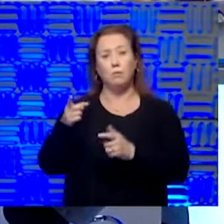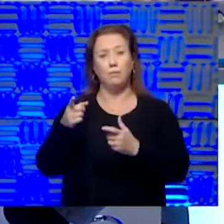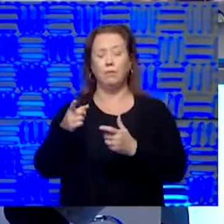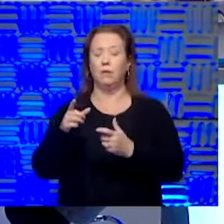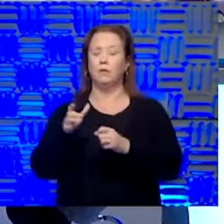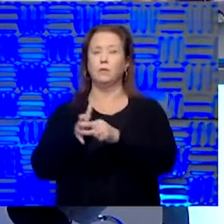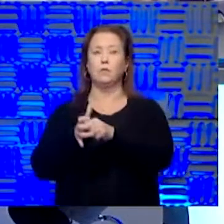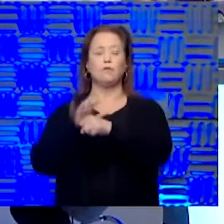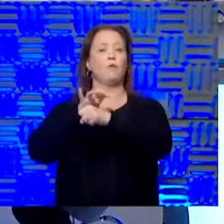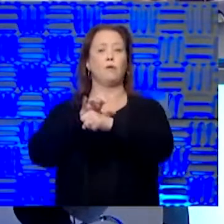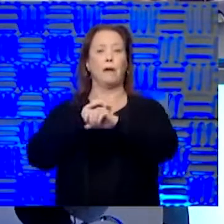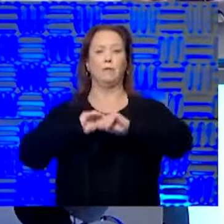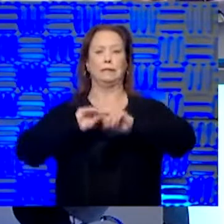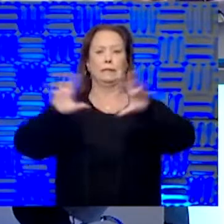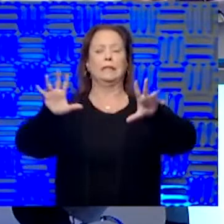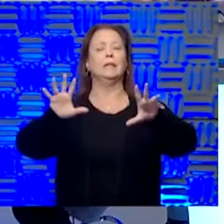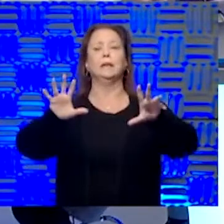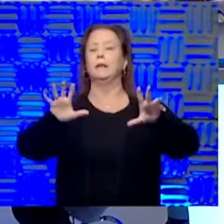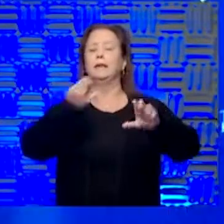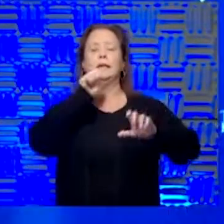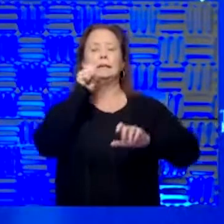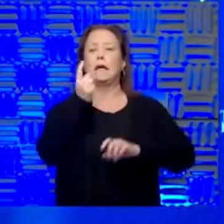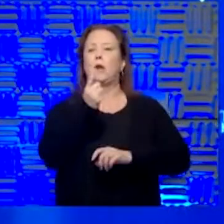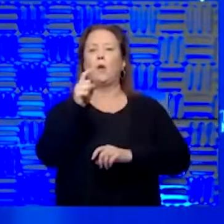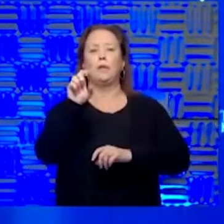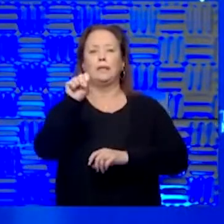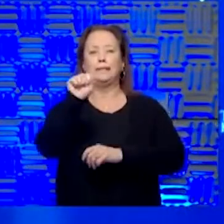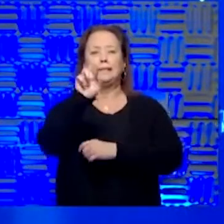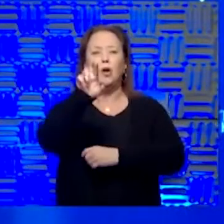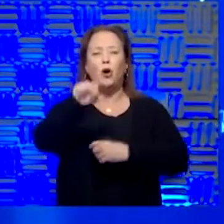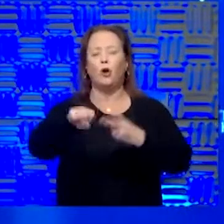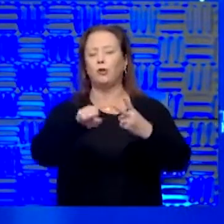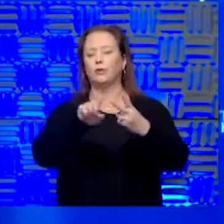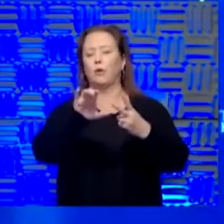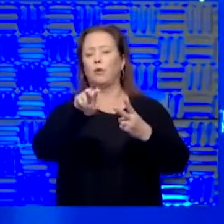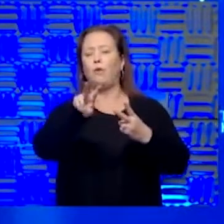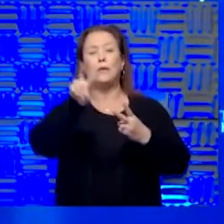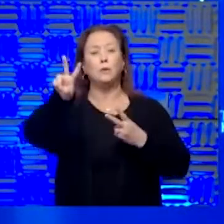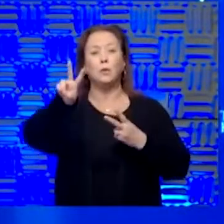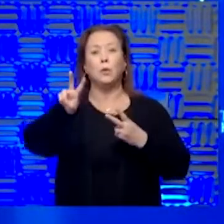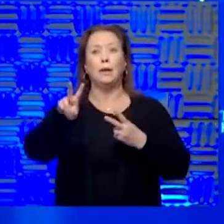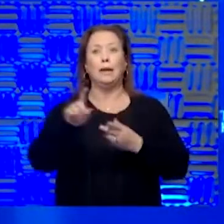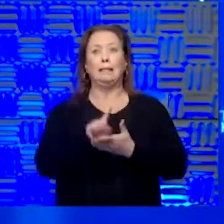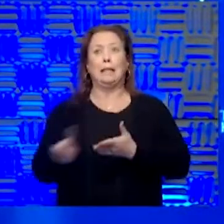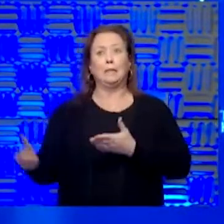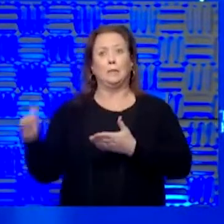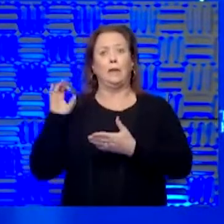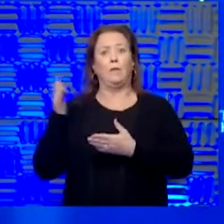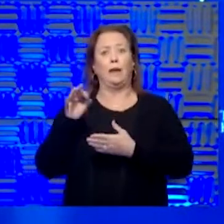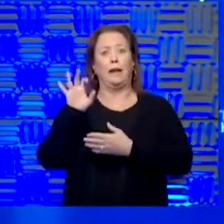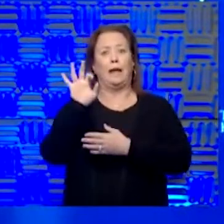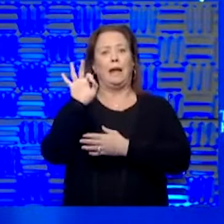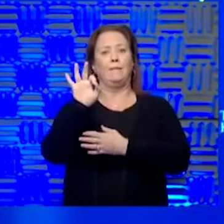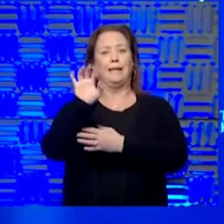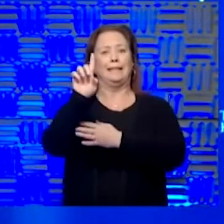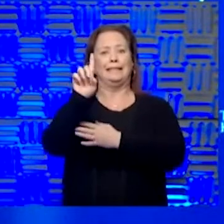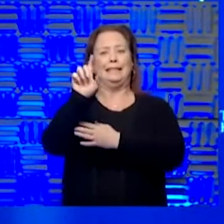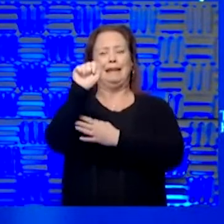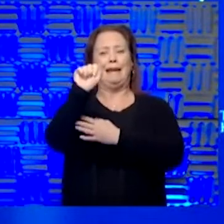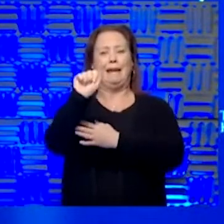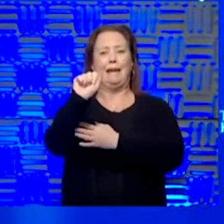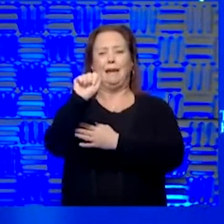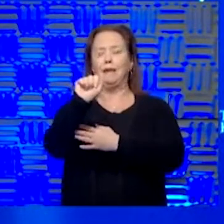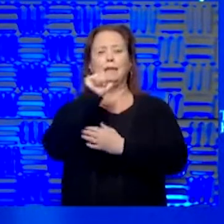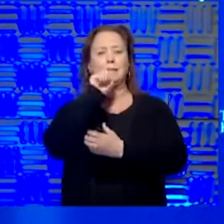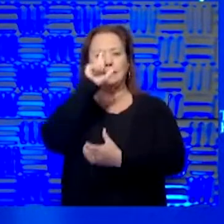of coronaviruses out Absolutely. there. It's not just SARS-CoV-2. Last Friday, the FDA said they didn't